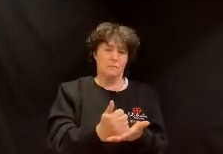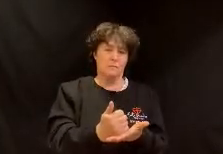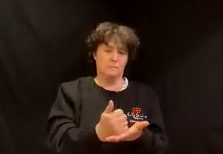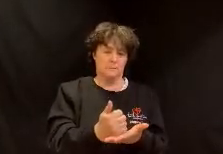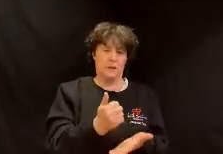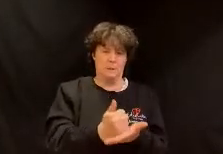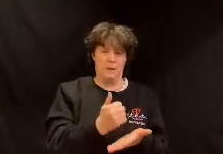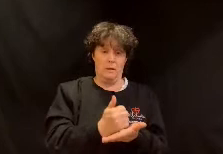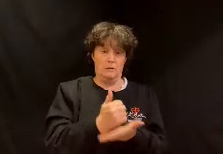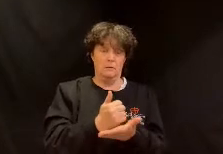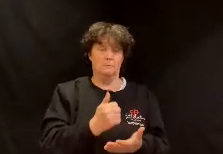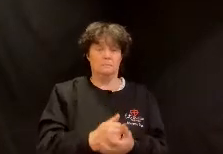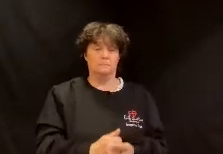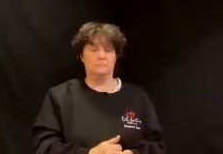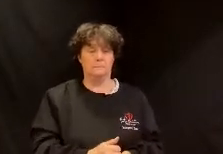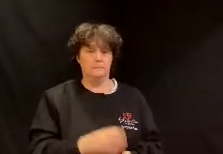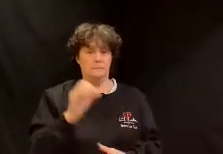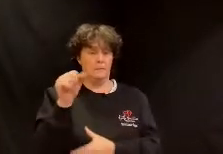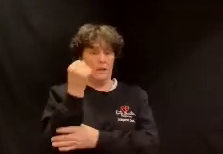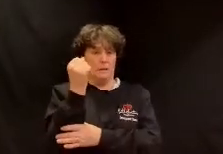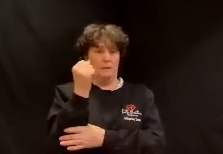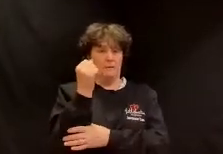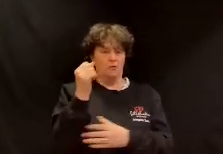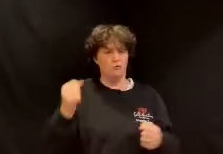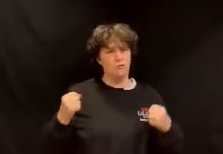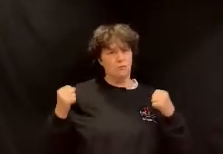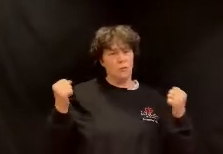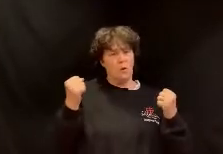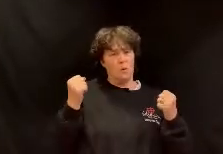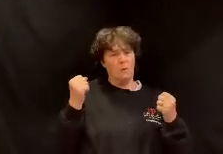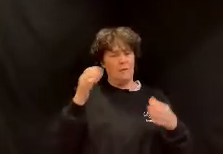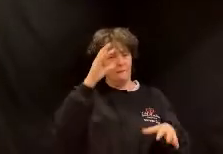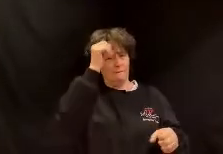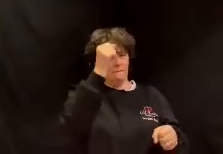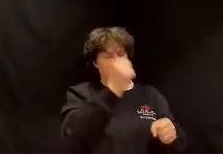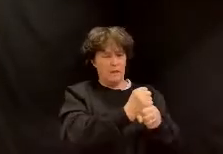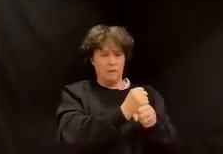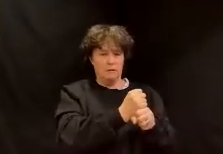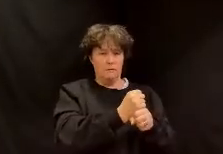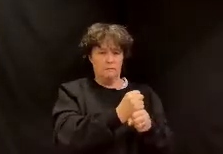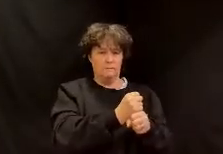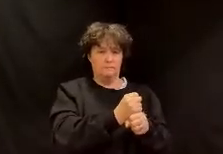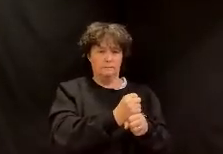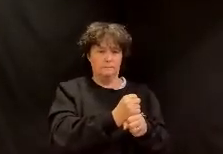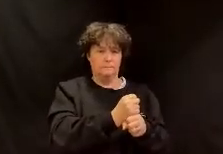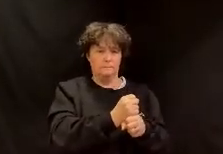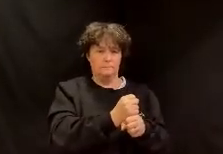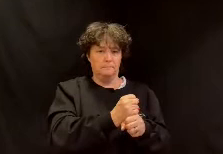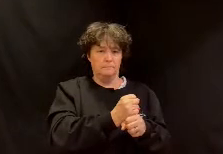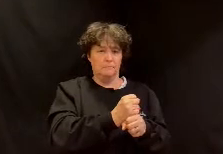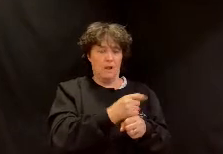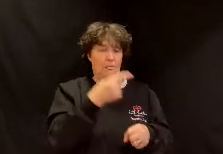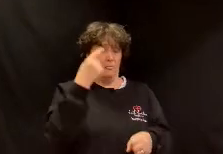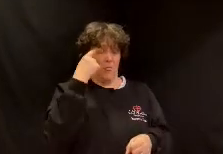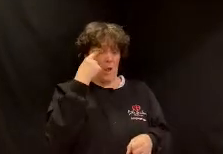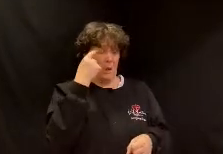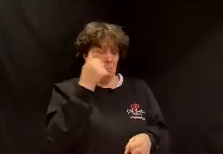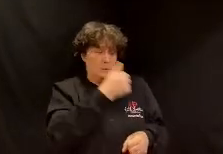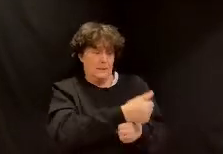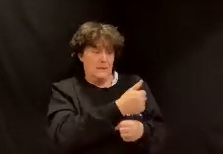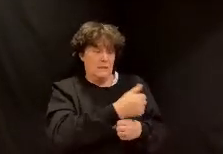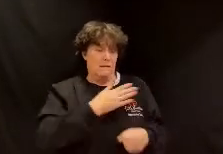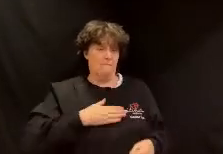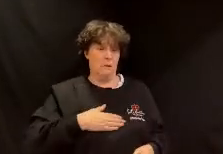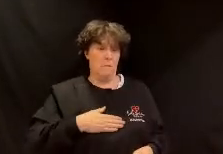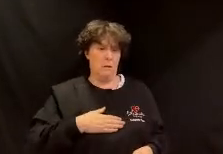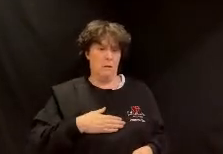Amen. Abraham was strong in faith. It says what? He's strong in faith. He considered not his own body. What are you